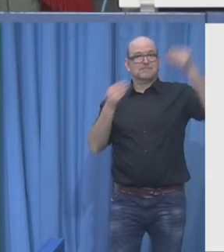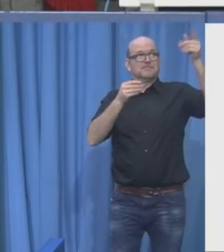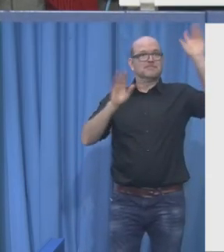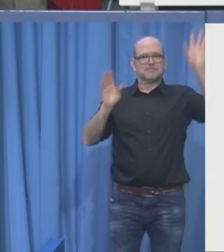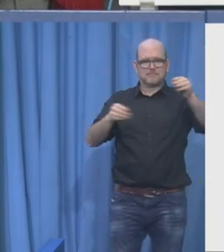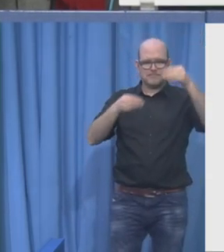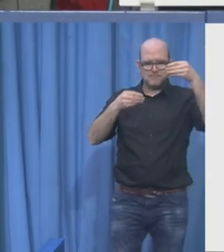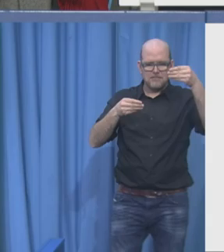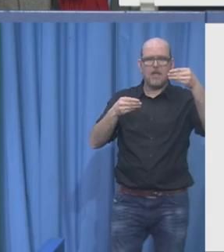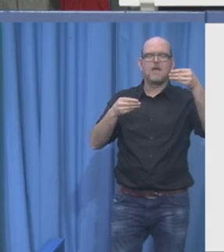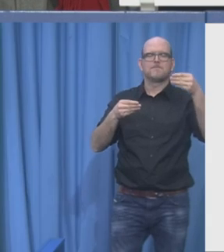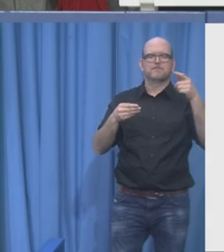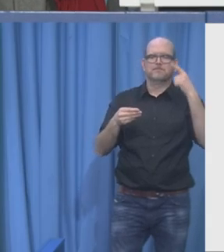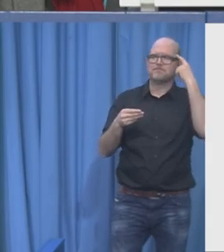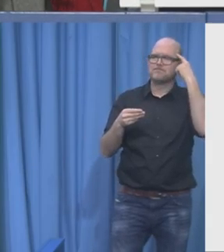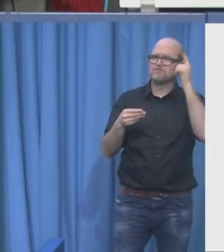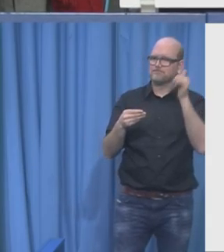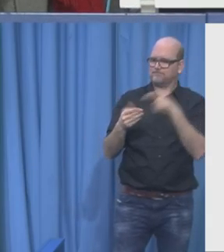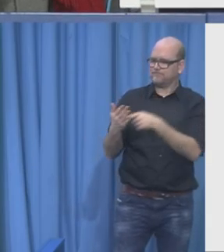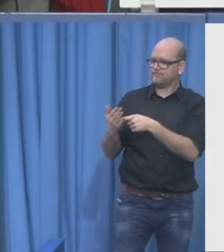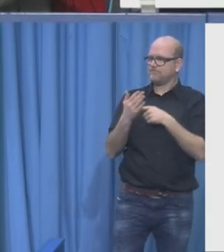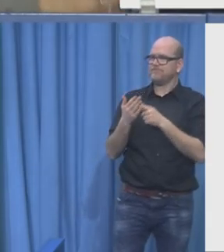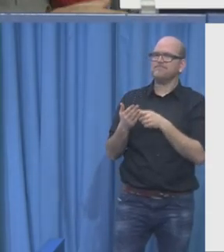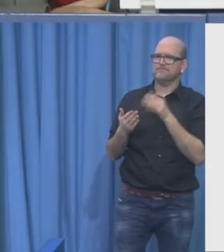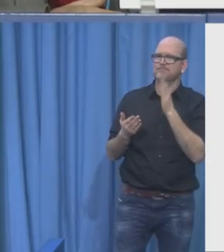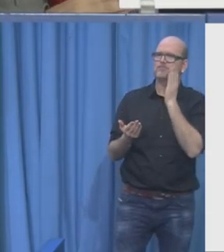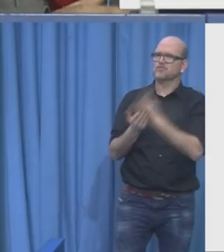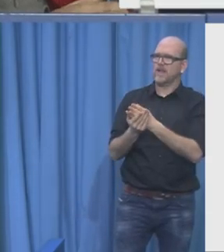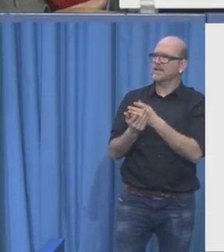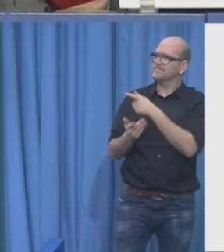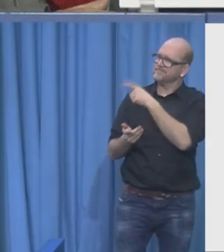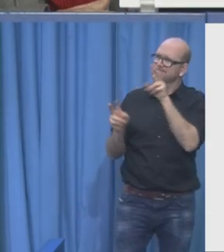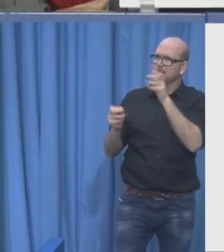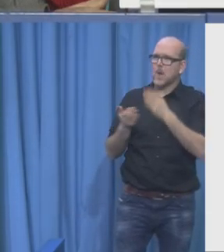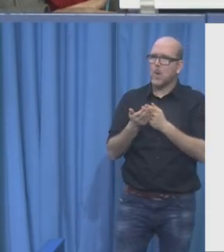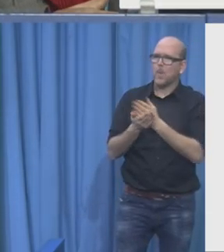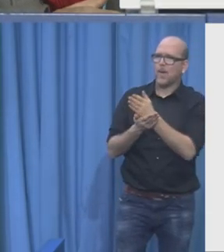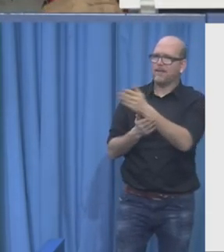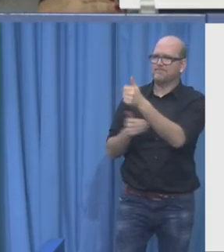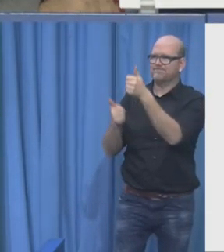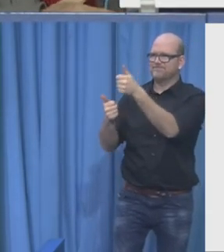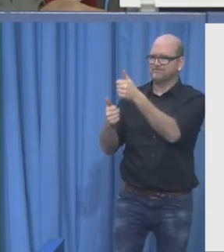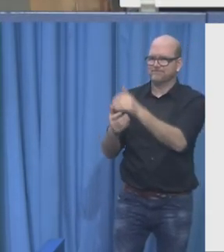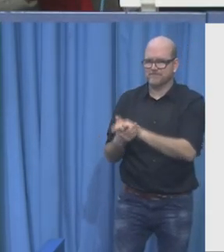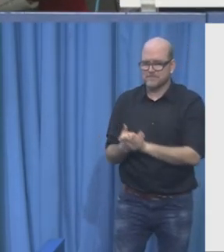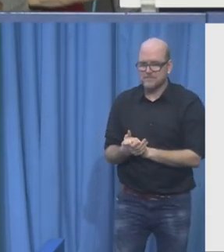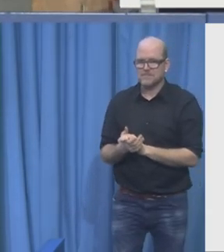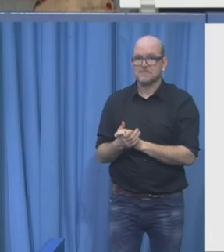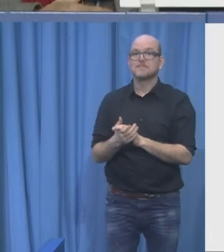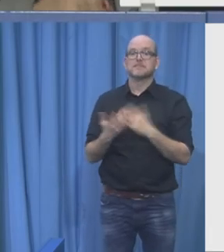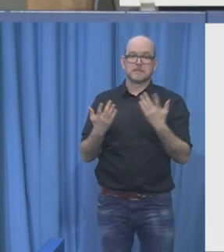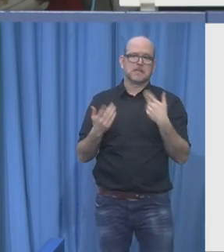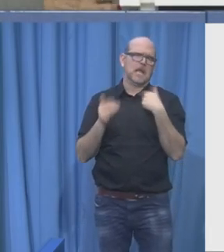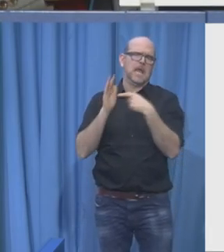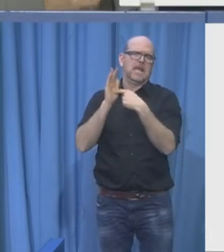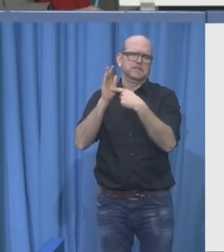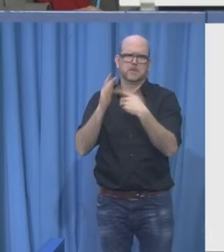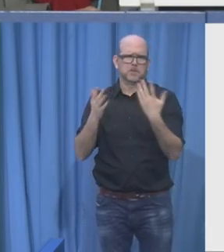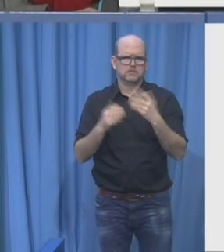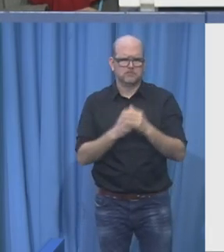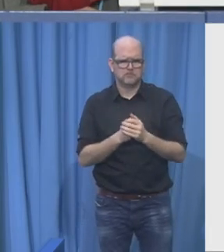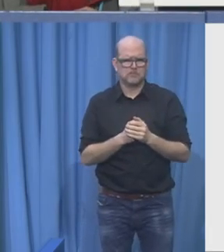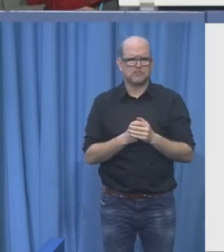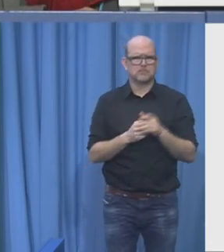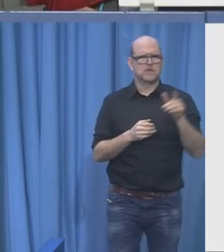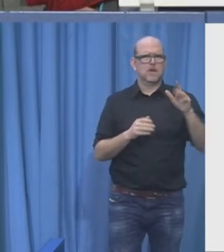out of 100 cases, 80 cases have been diagnosed positively